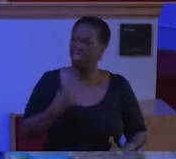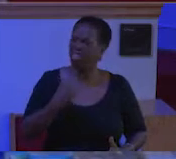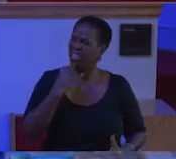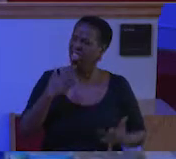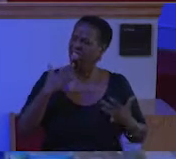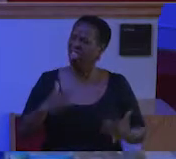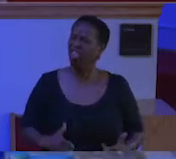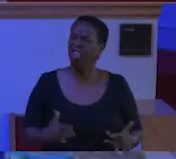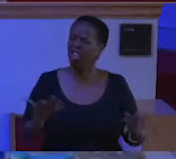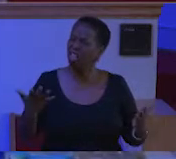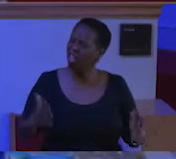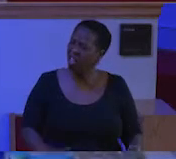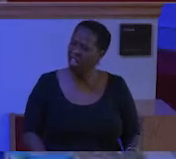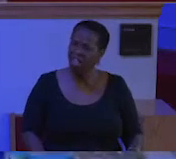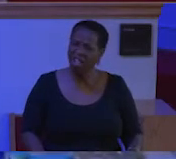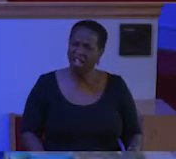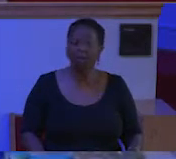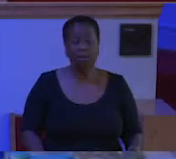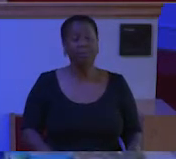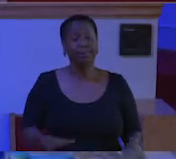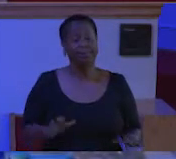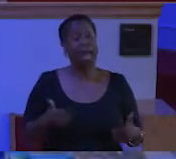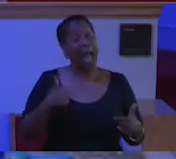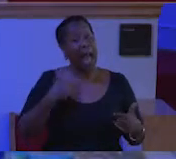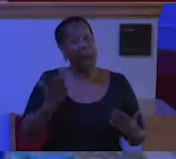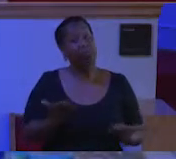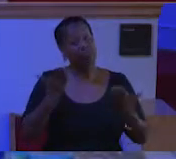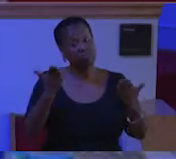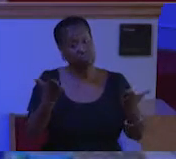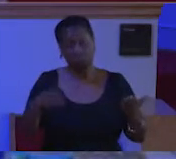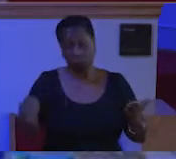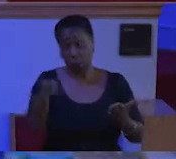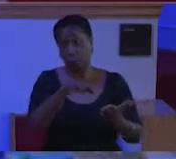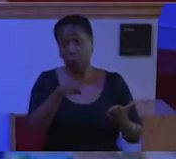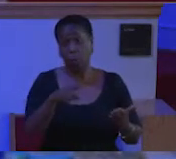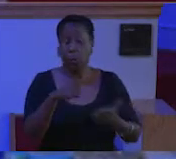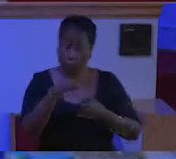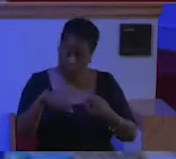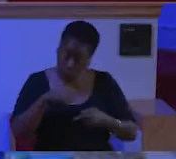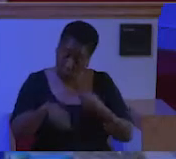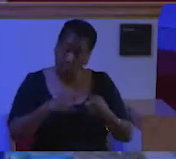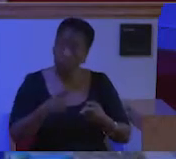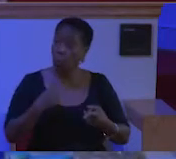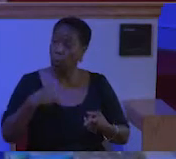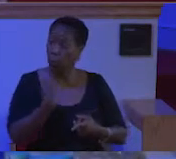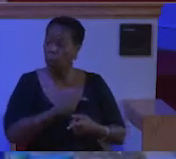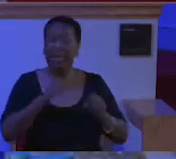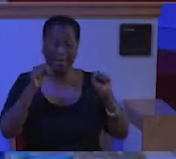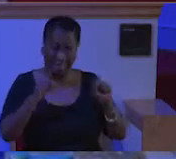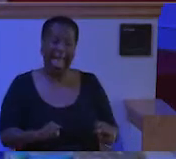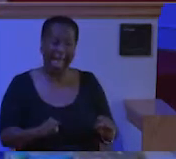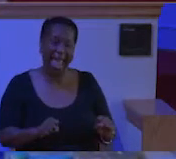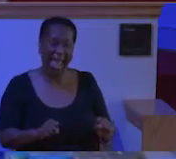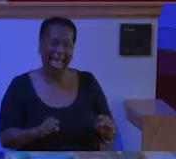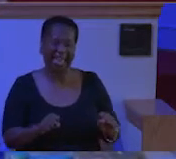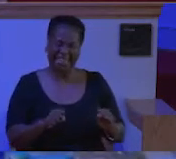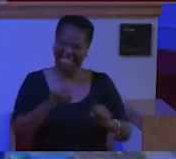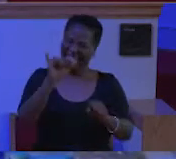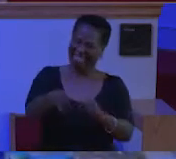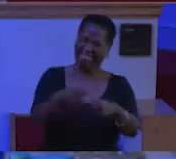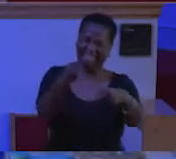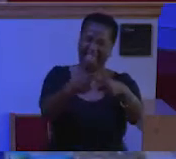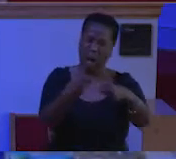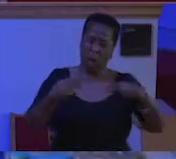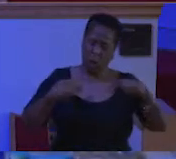disappointment. And I would submit to you today that we can cast that human